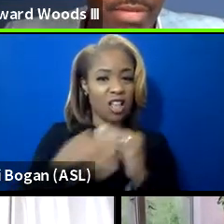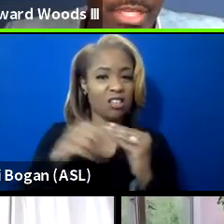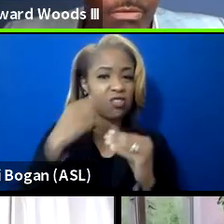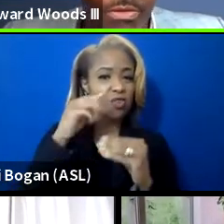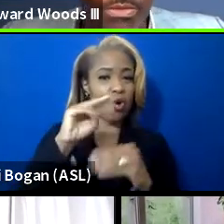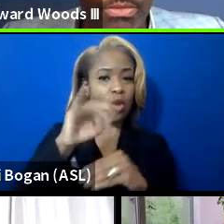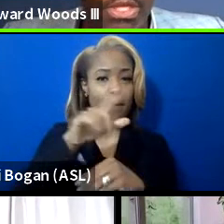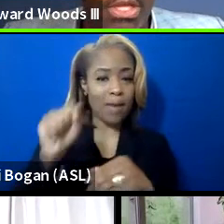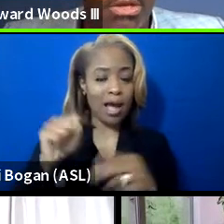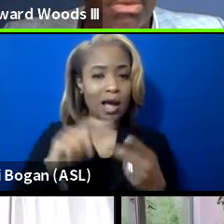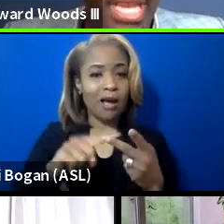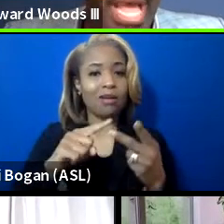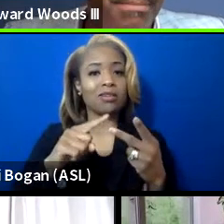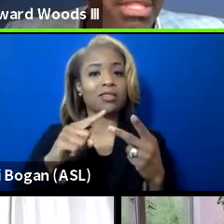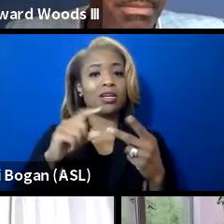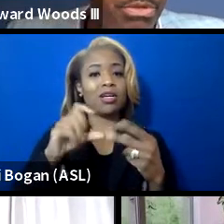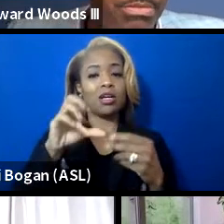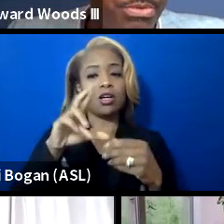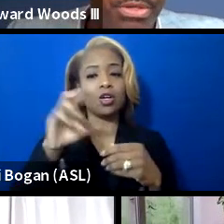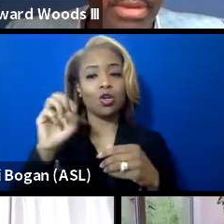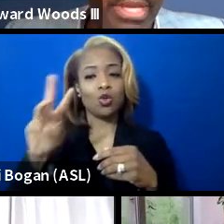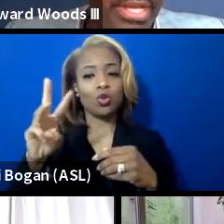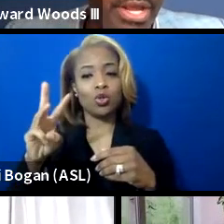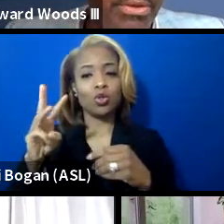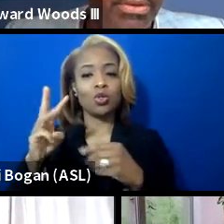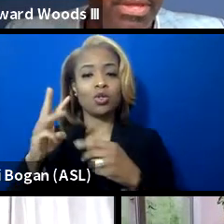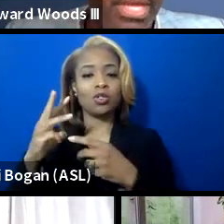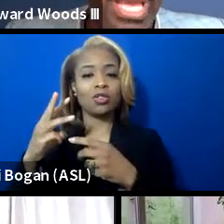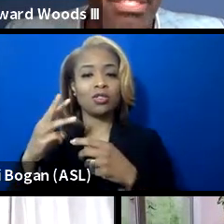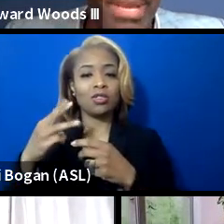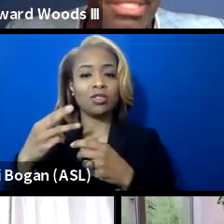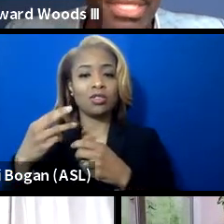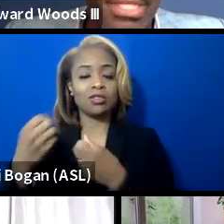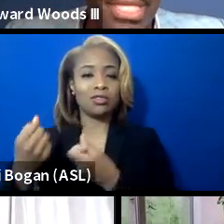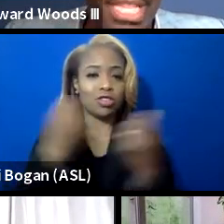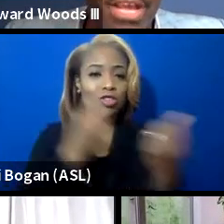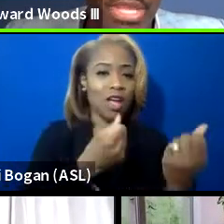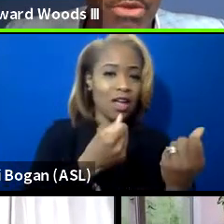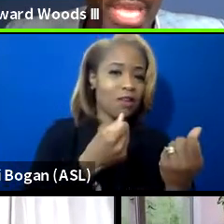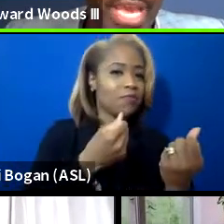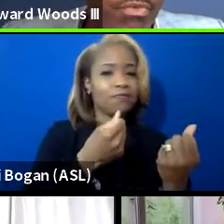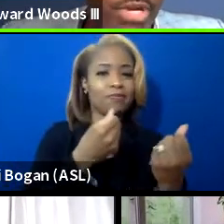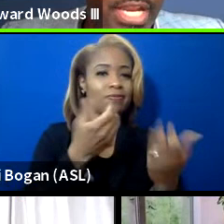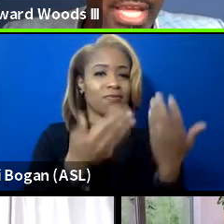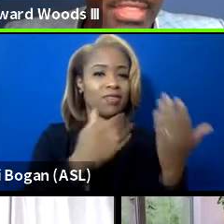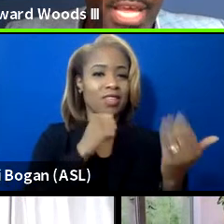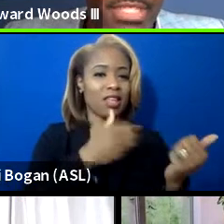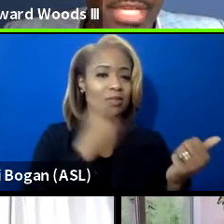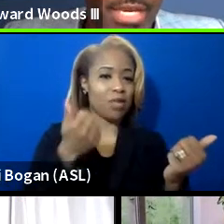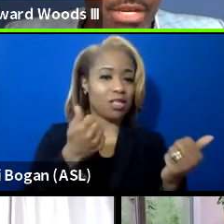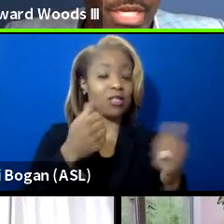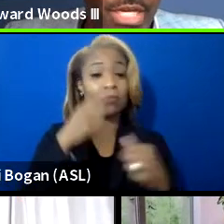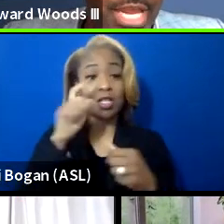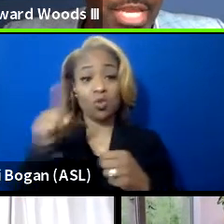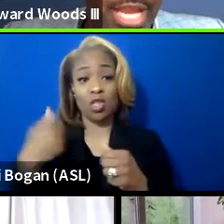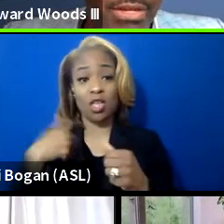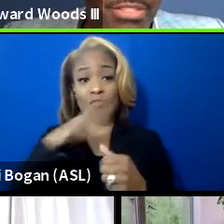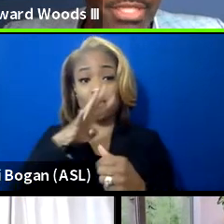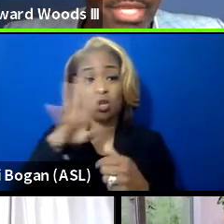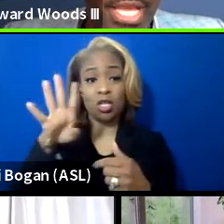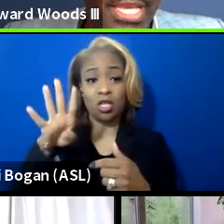and a traveling crew would not be the most prudent way to go. And especially seeing that we only had